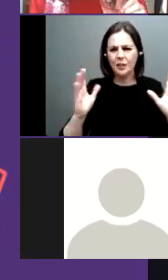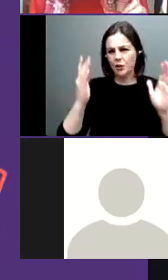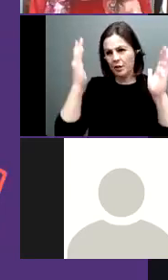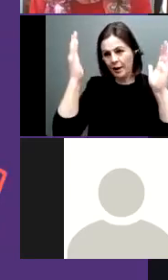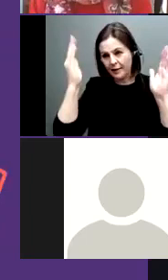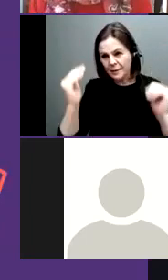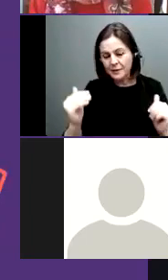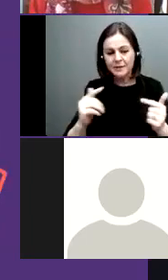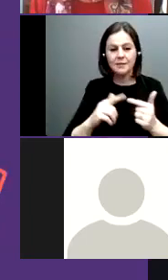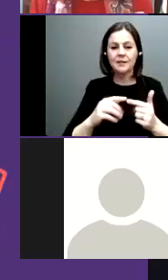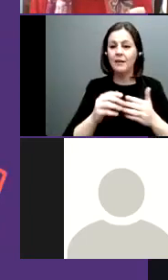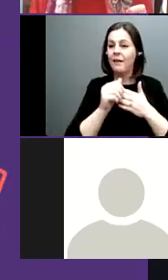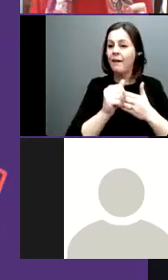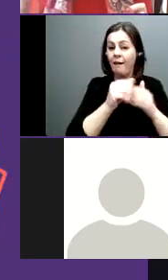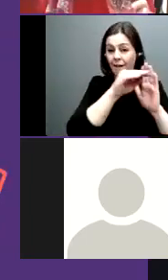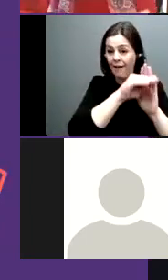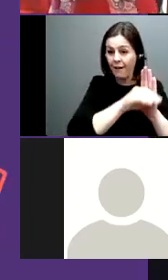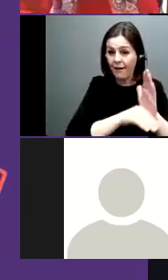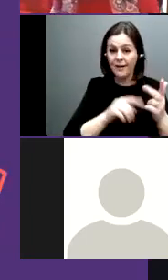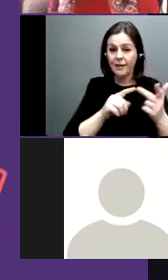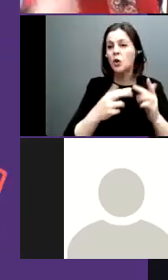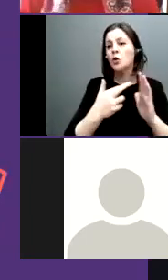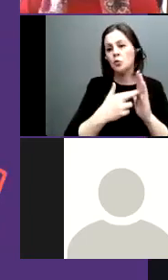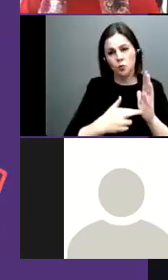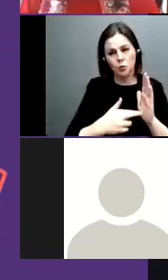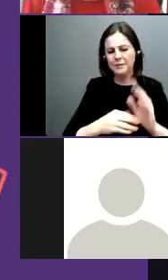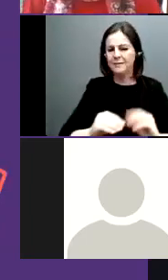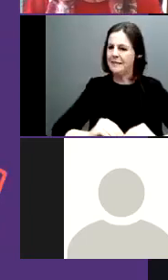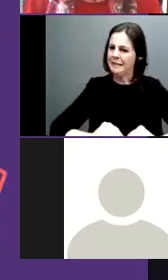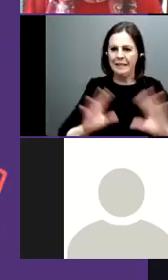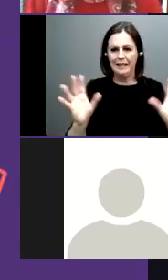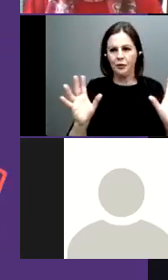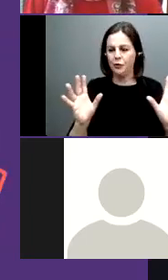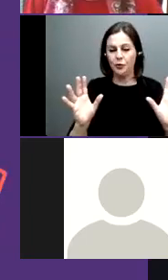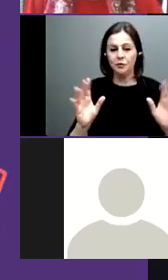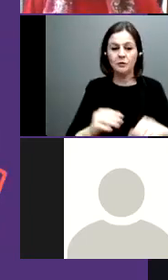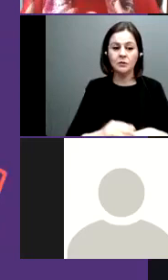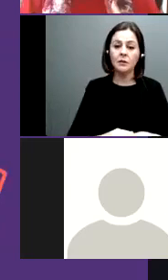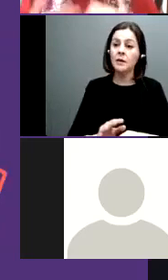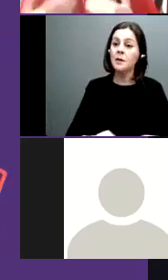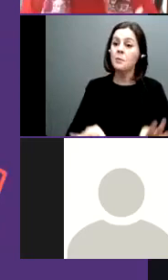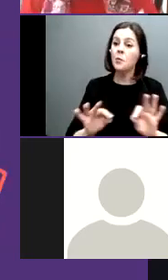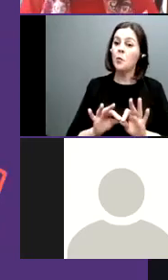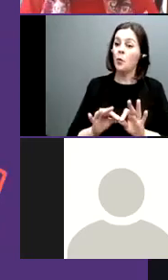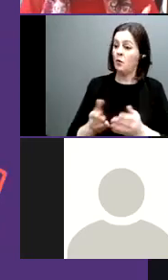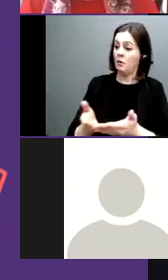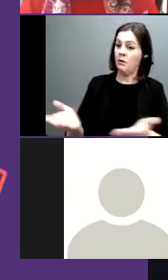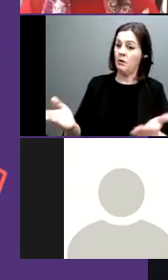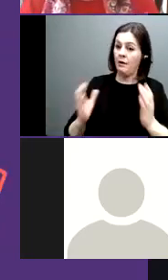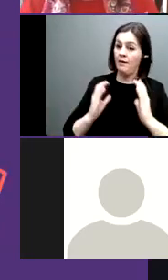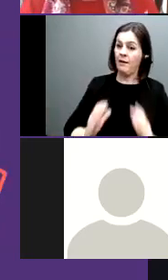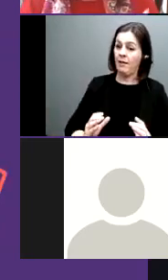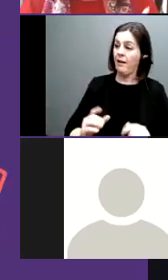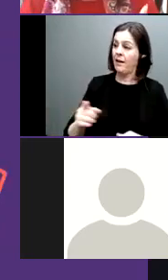guidelines, and roles. We want the folks that we're working with to know that what we say they can expect